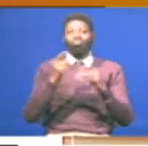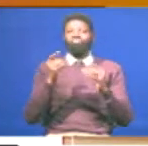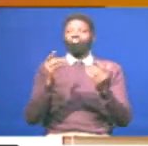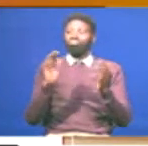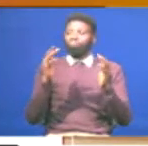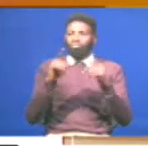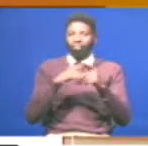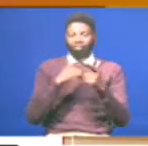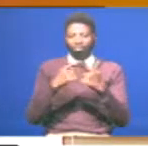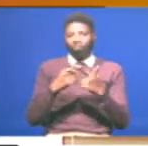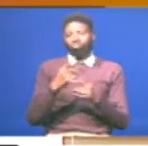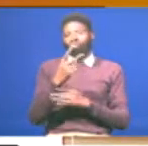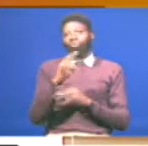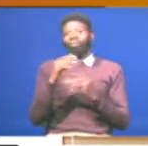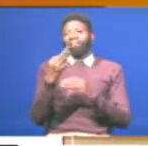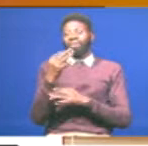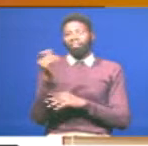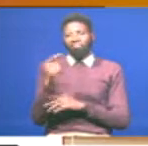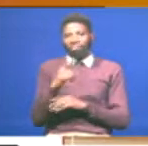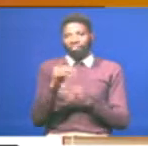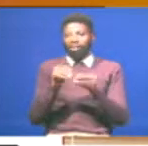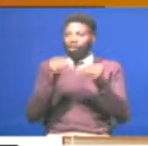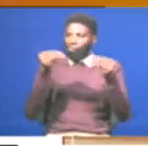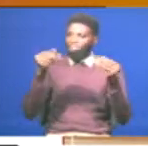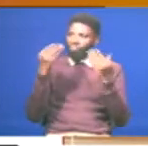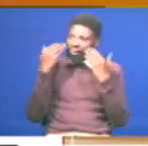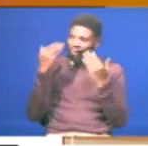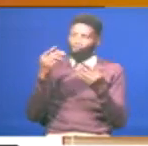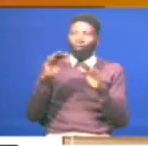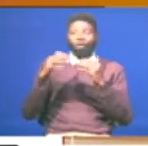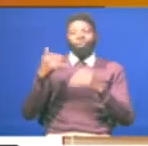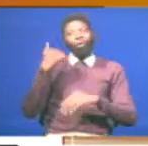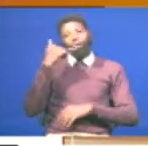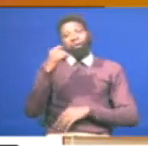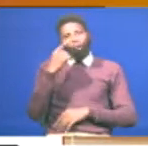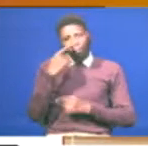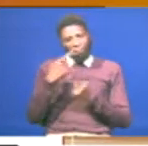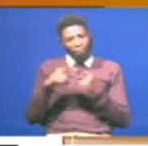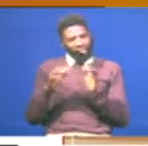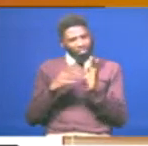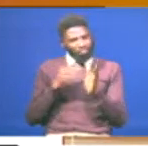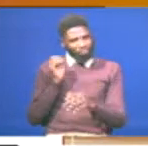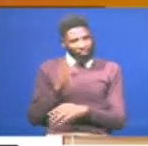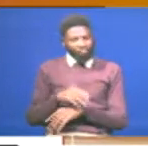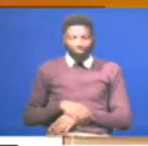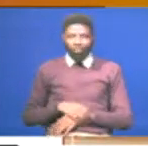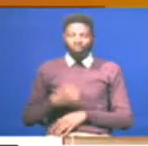called home, but it was very expensive to call. So how we got internet to start around